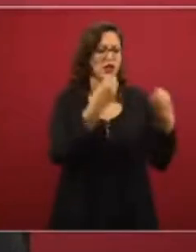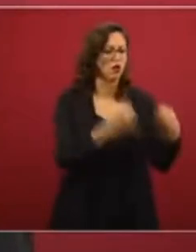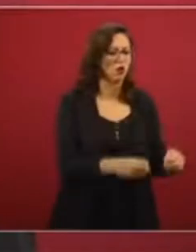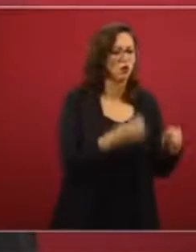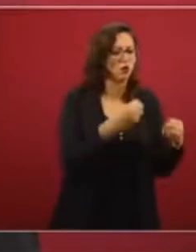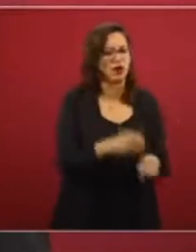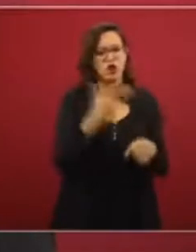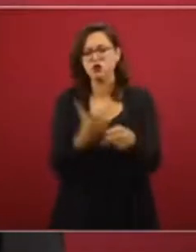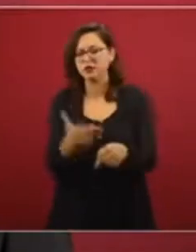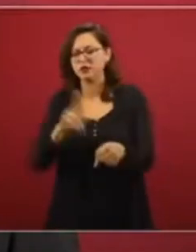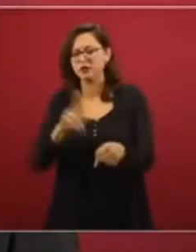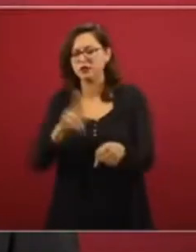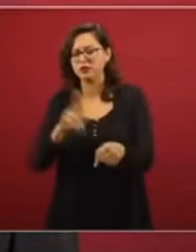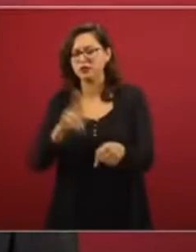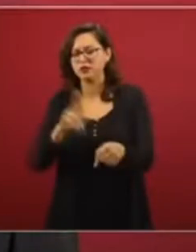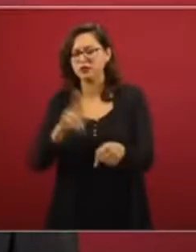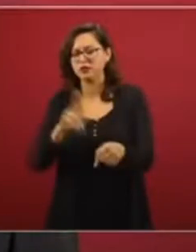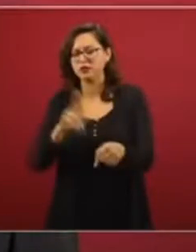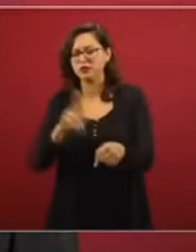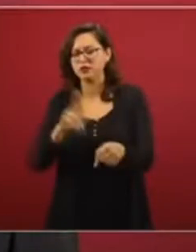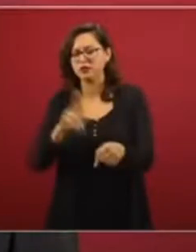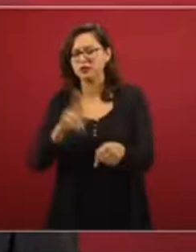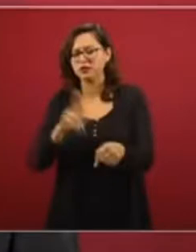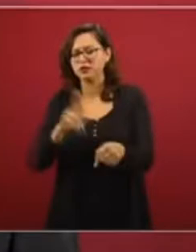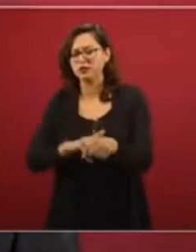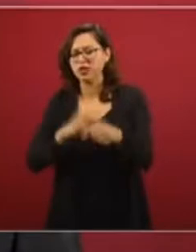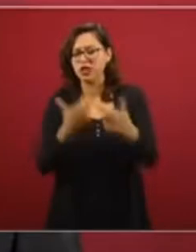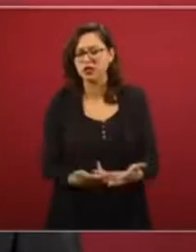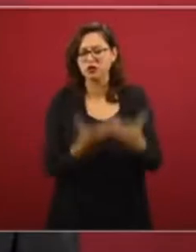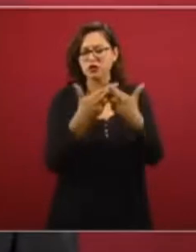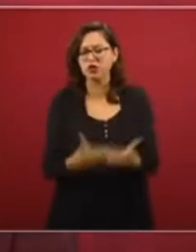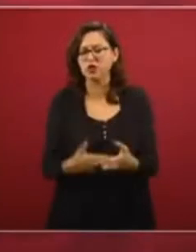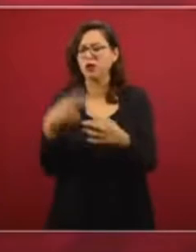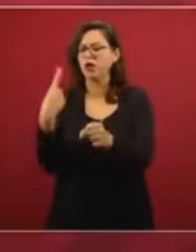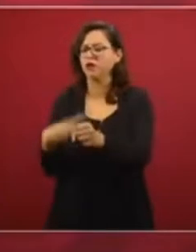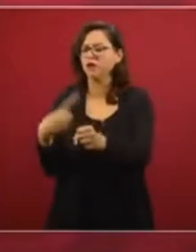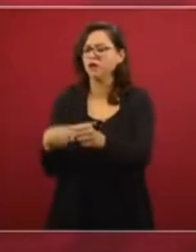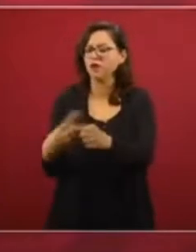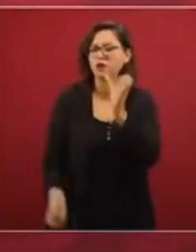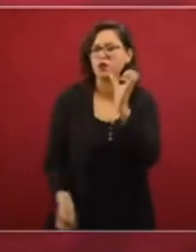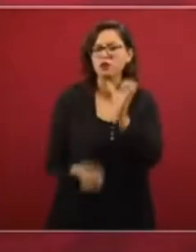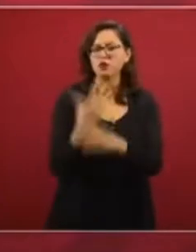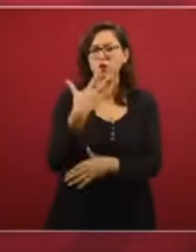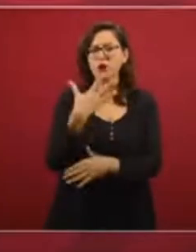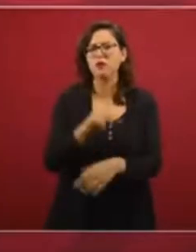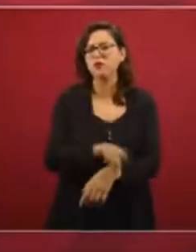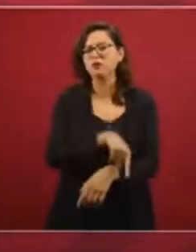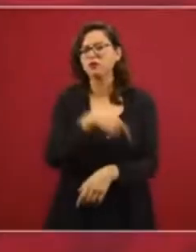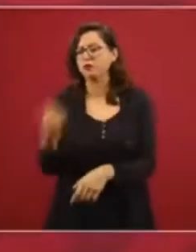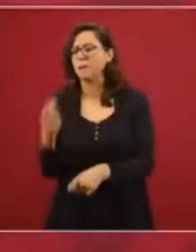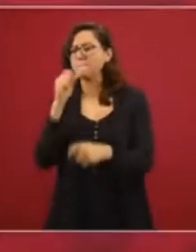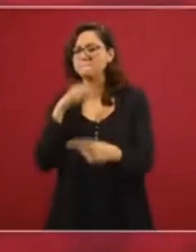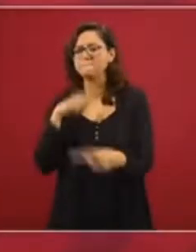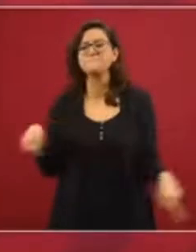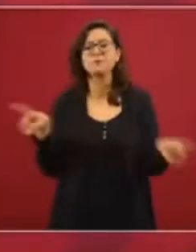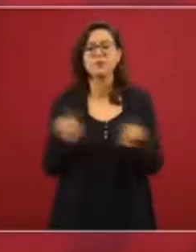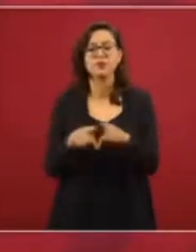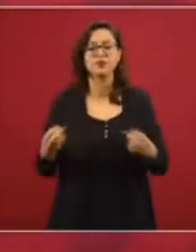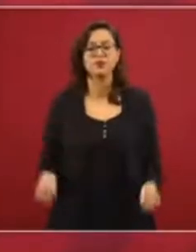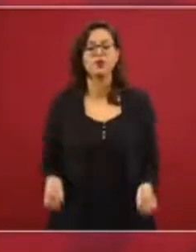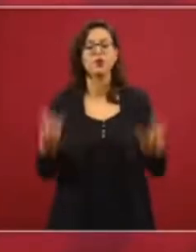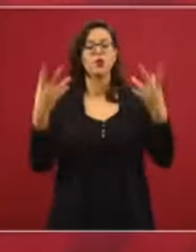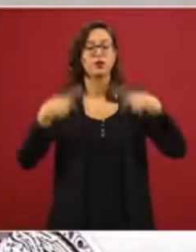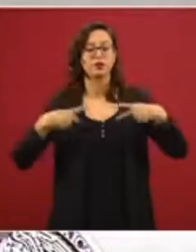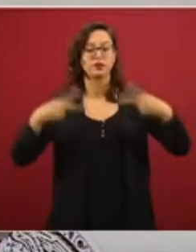La ocurrencia de nuevos casos. The occurrence of new cases. Y también la proporción de personas que